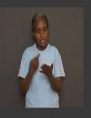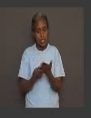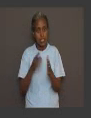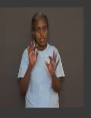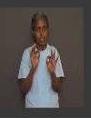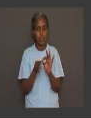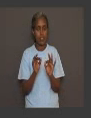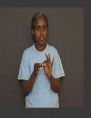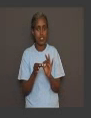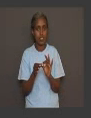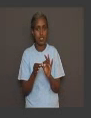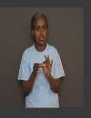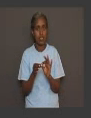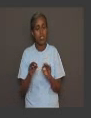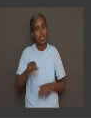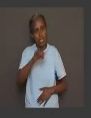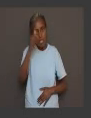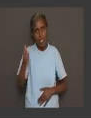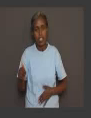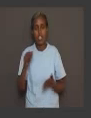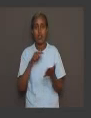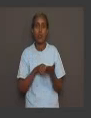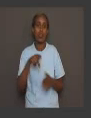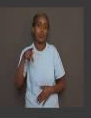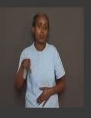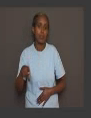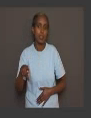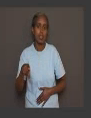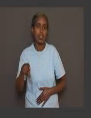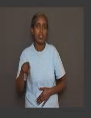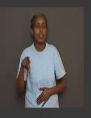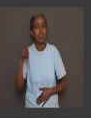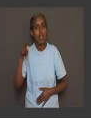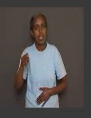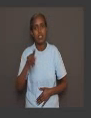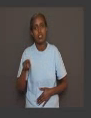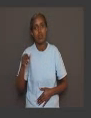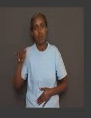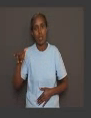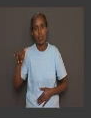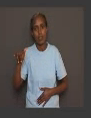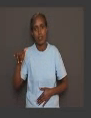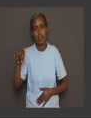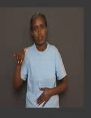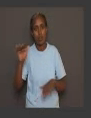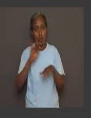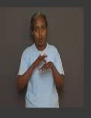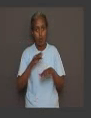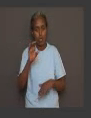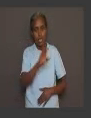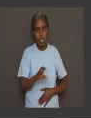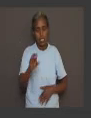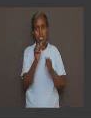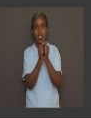definition, for any point P at x, y, on a circle